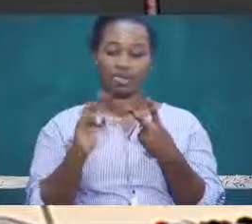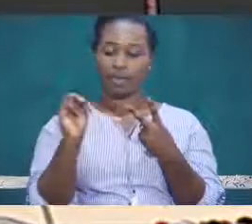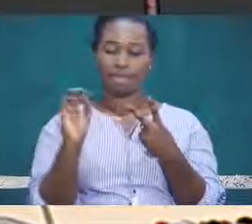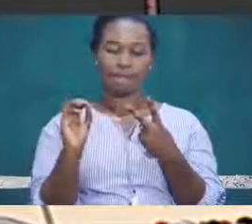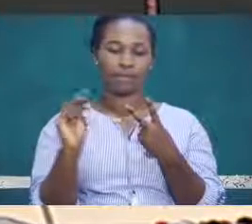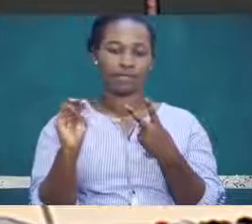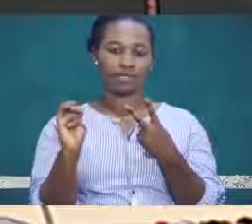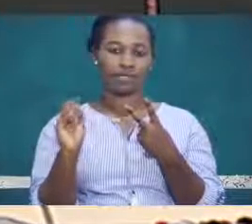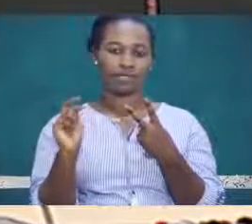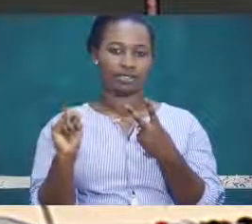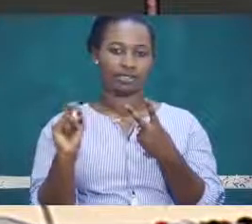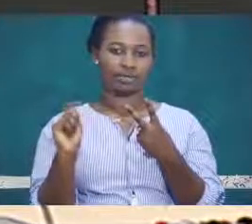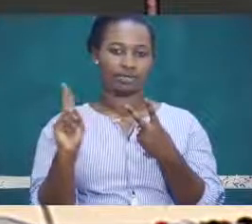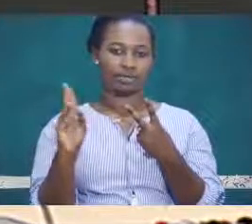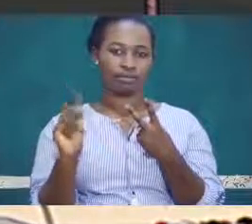momentum.